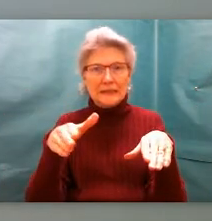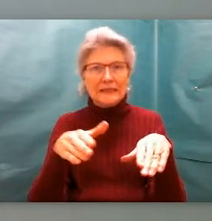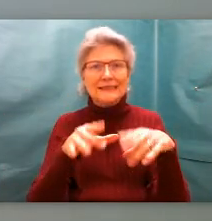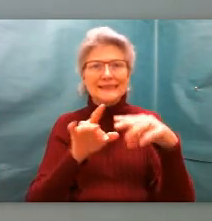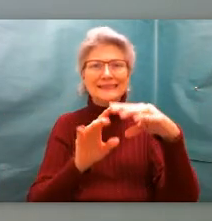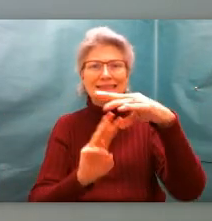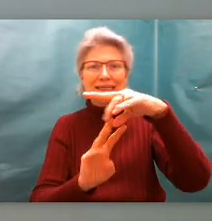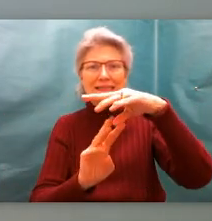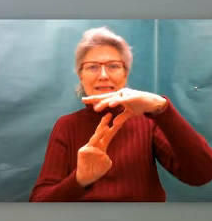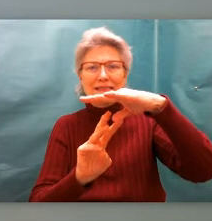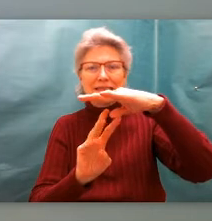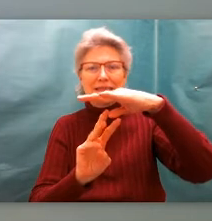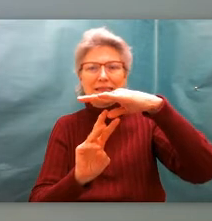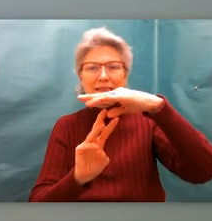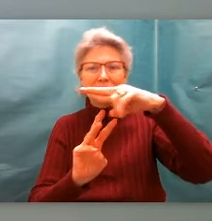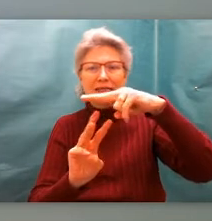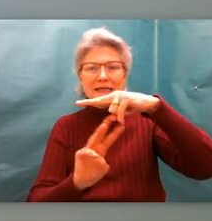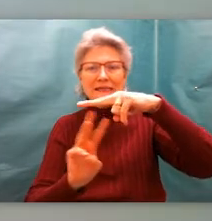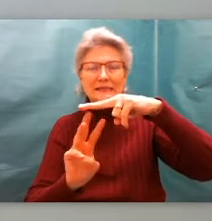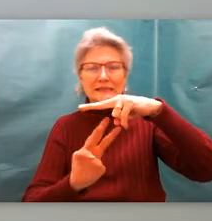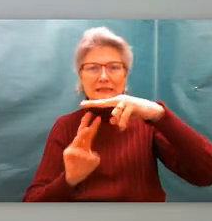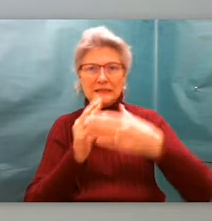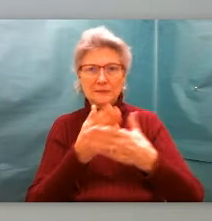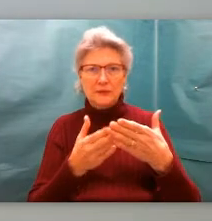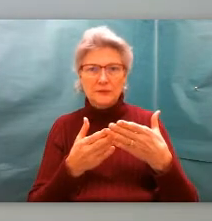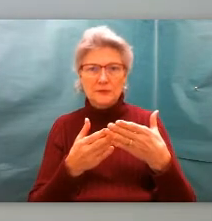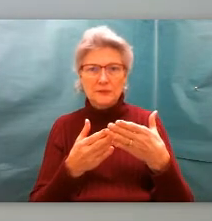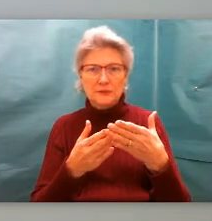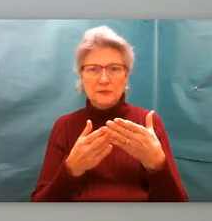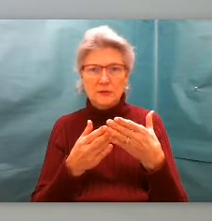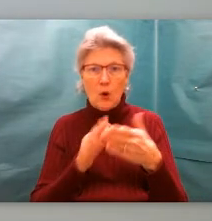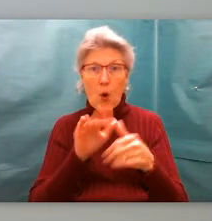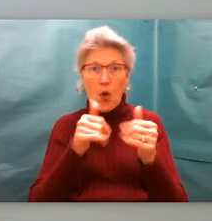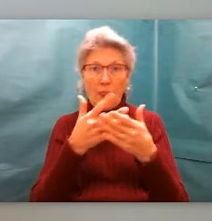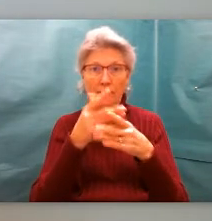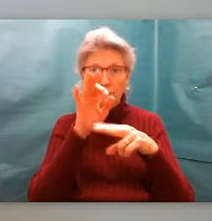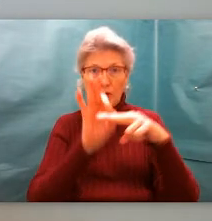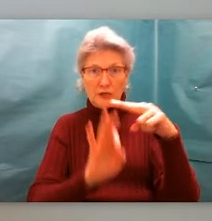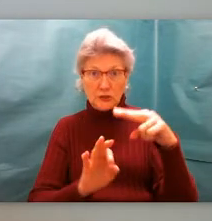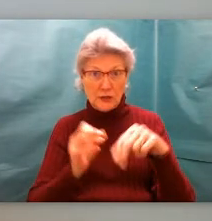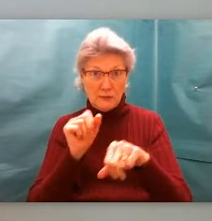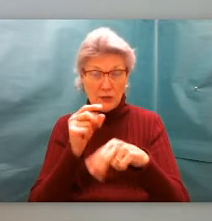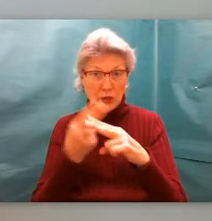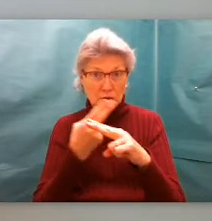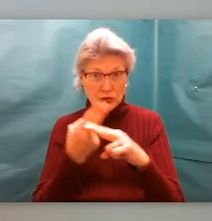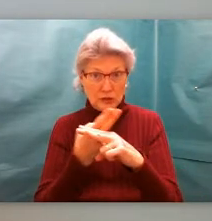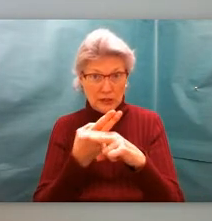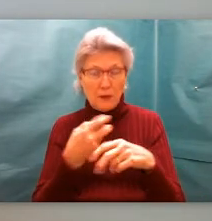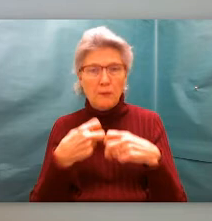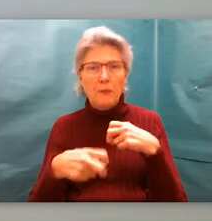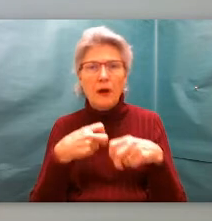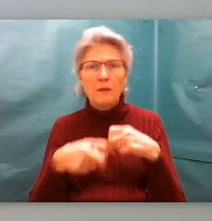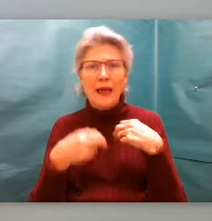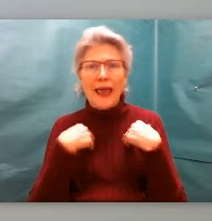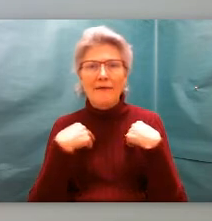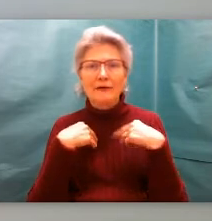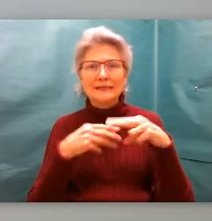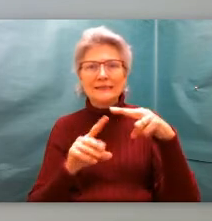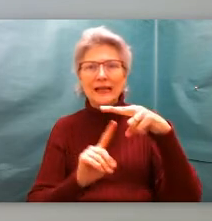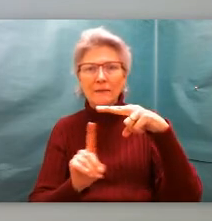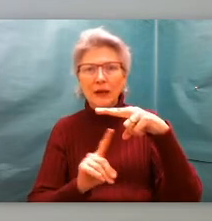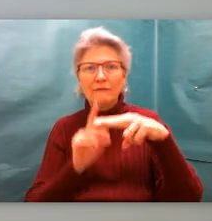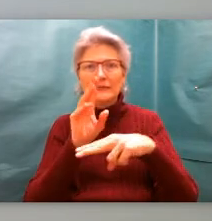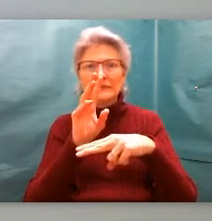into 6 parts because all of the fractions that I'm working with in my problem have a denominator